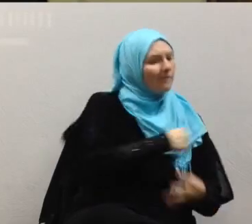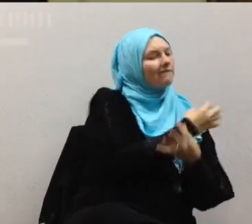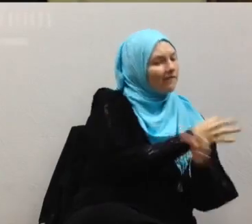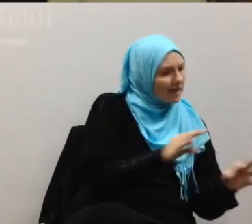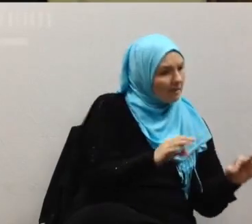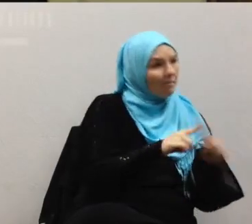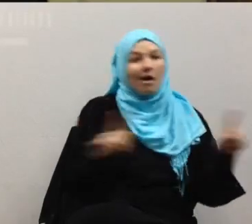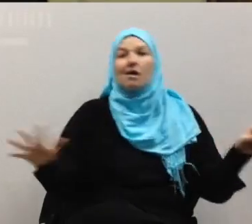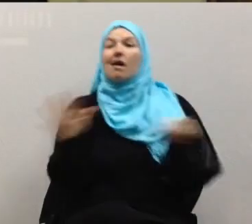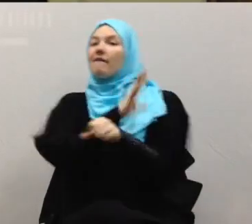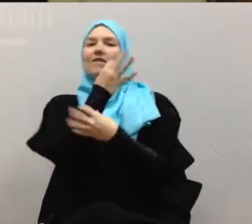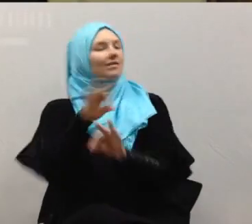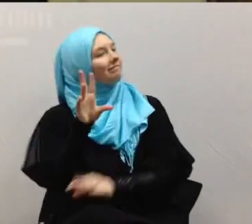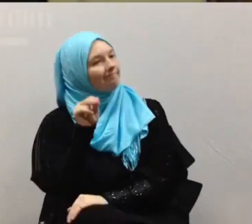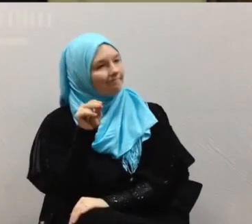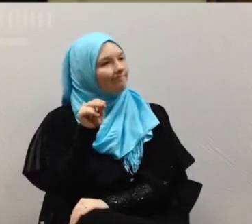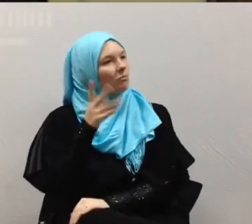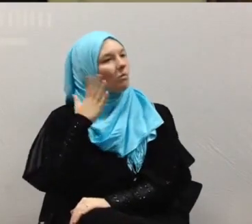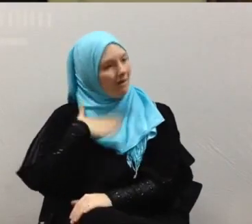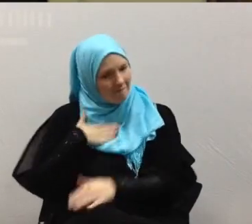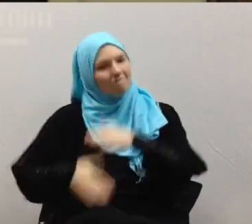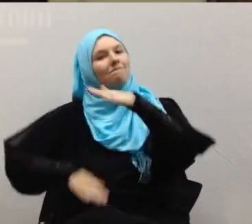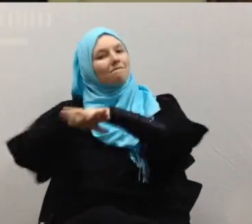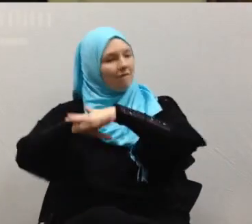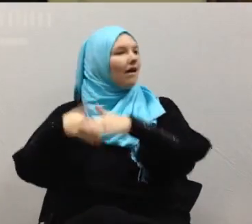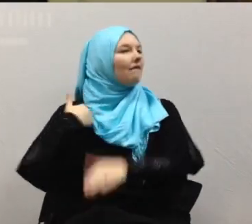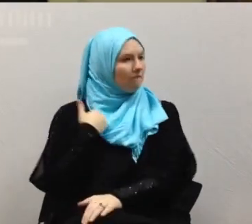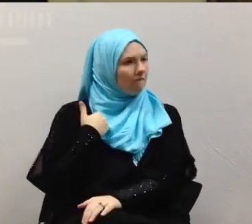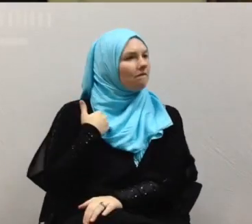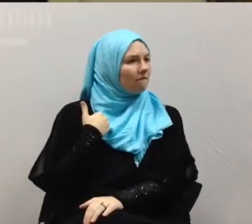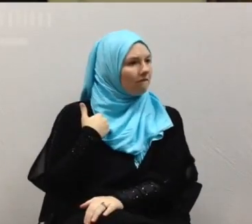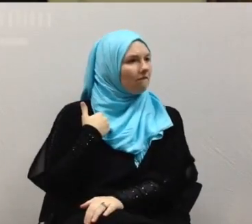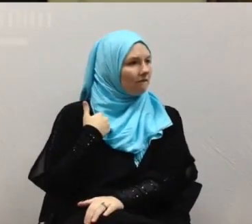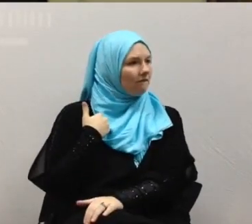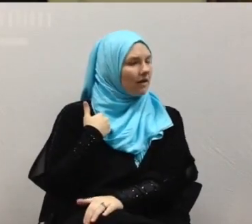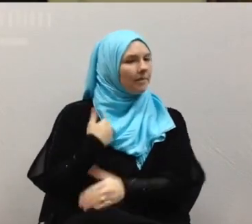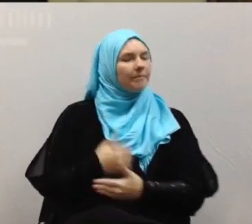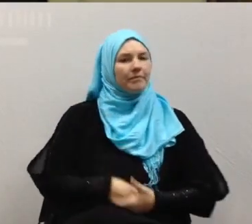absolute. There are limits and ceilings to how far we can go.